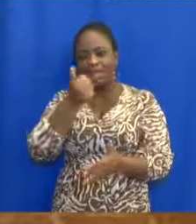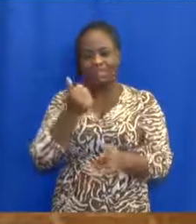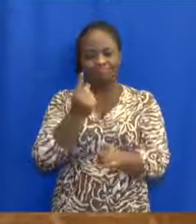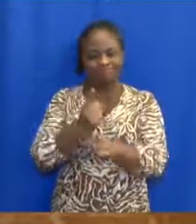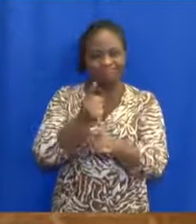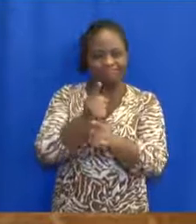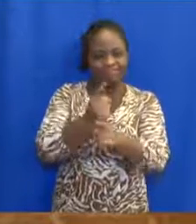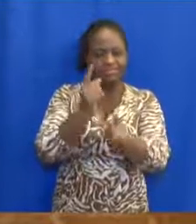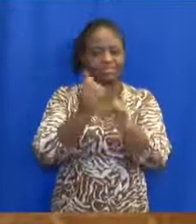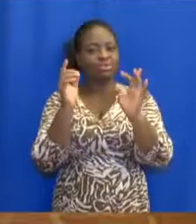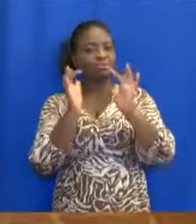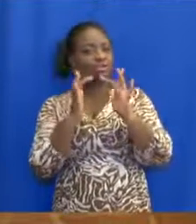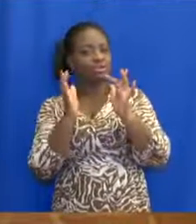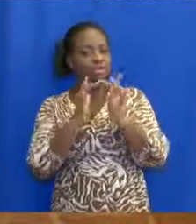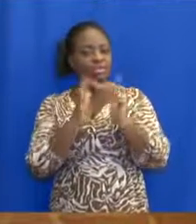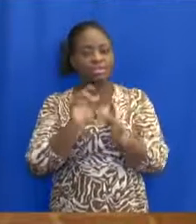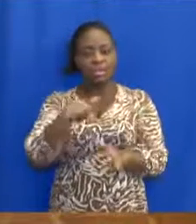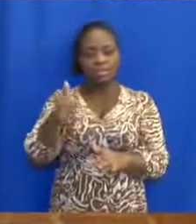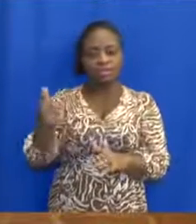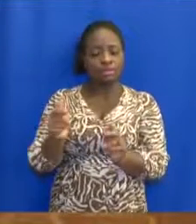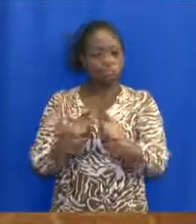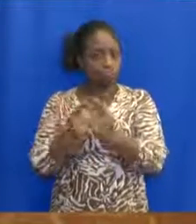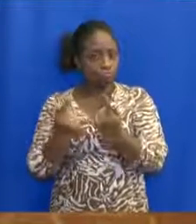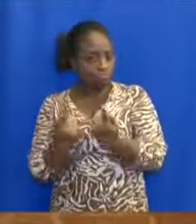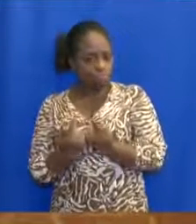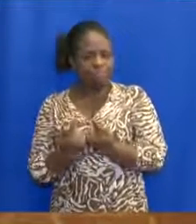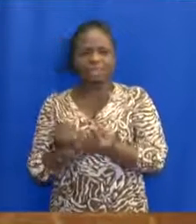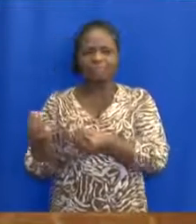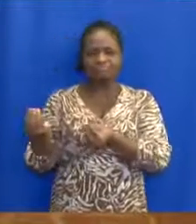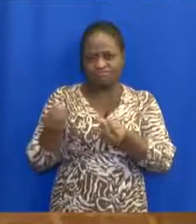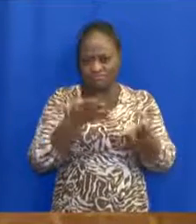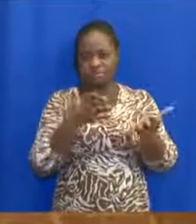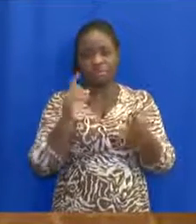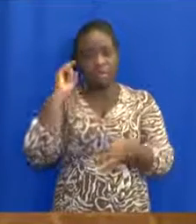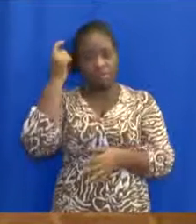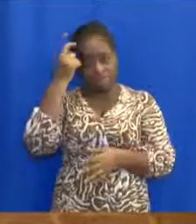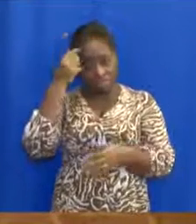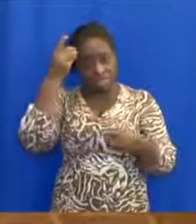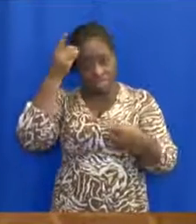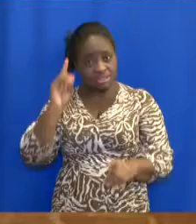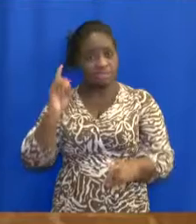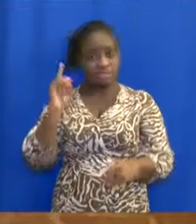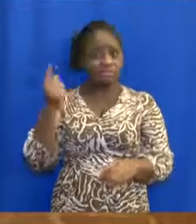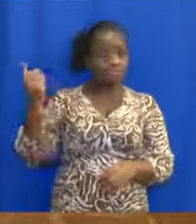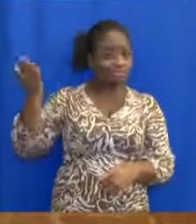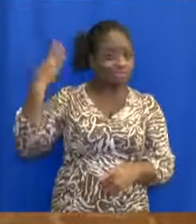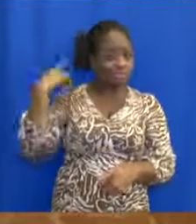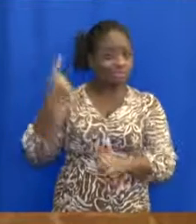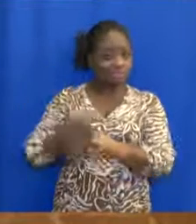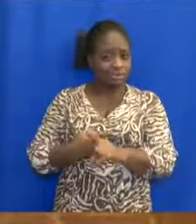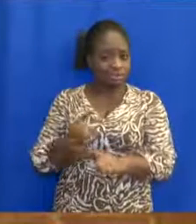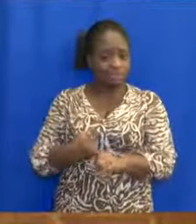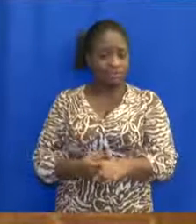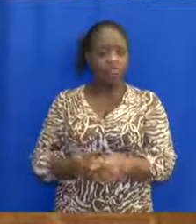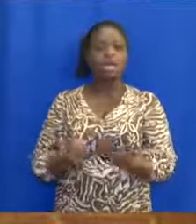regular consultations with relevant stakeholders that informed government's decision over a month ago